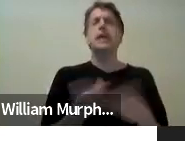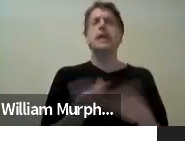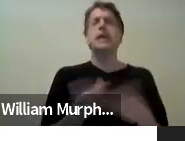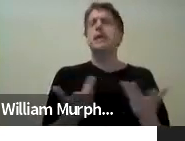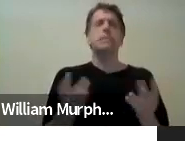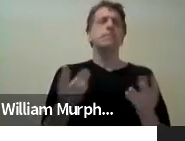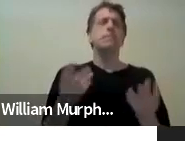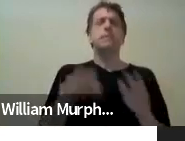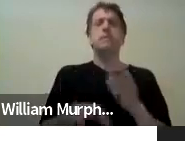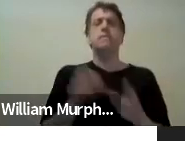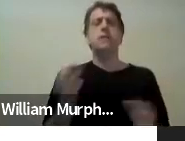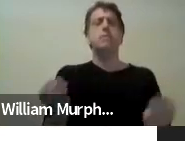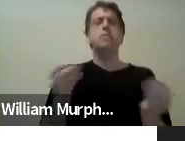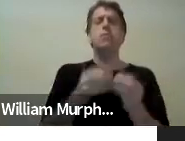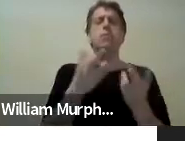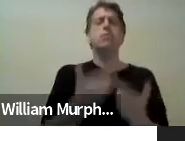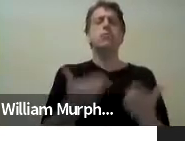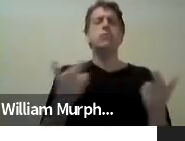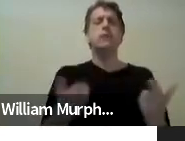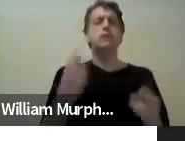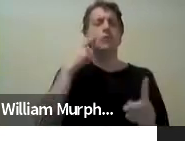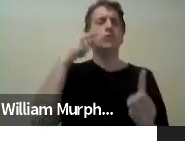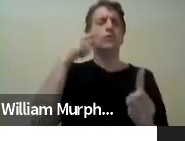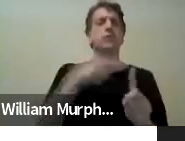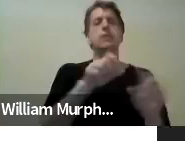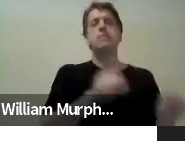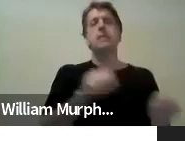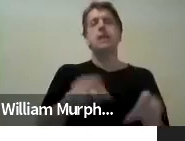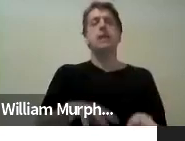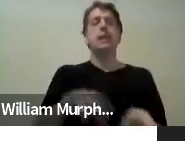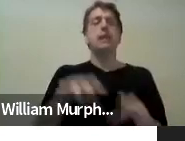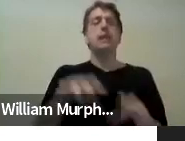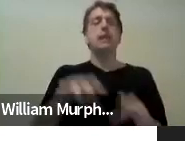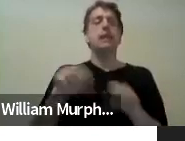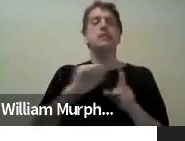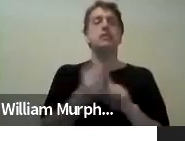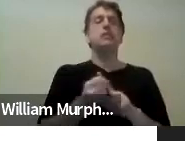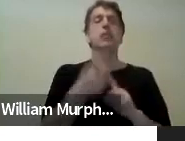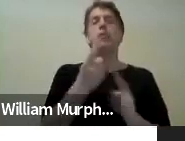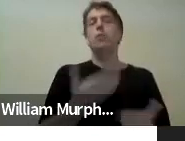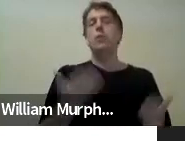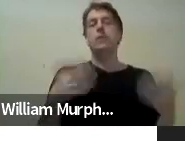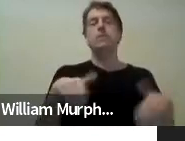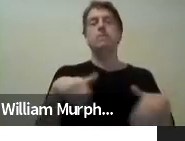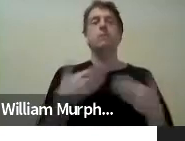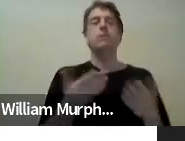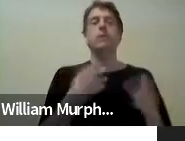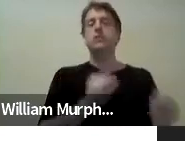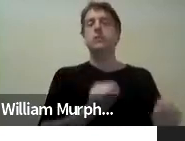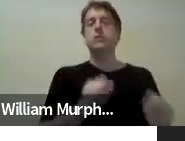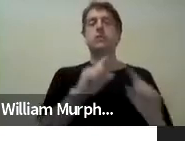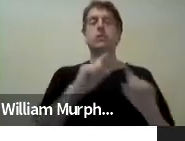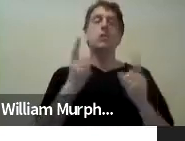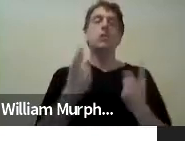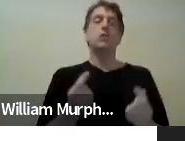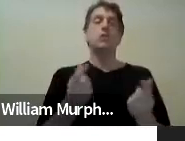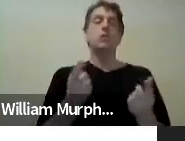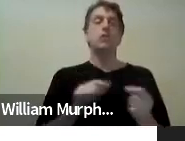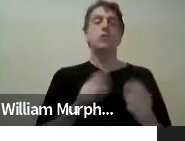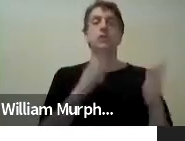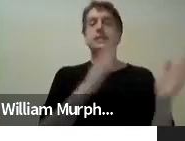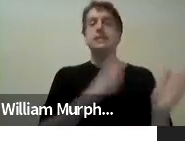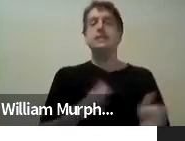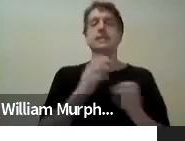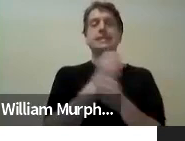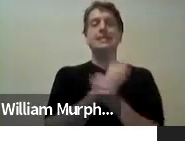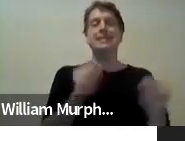able to leave that situation. One of the things that providers can do is called safety planning. And I would recommend that